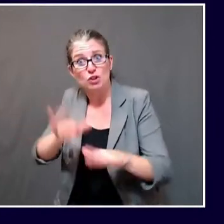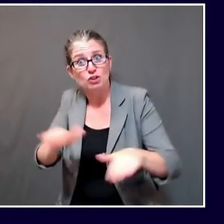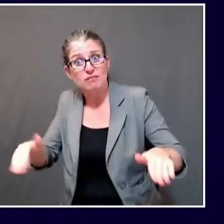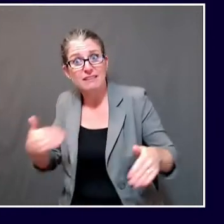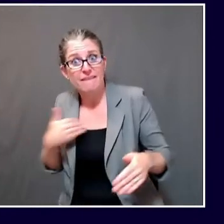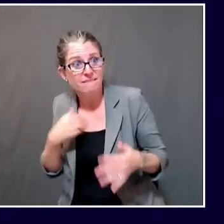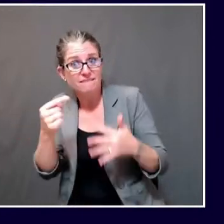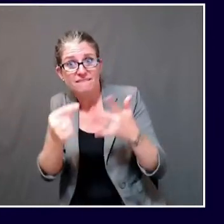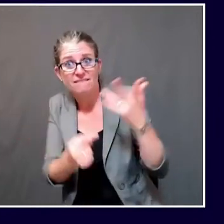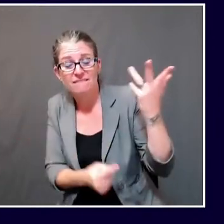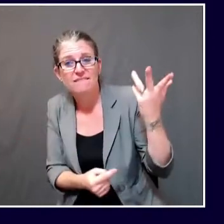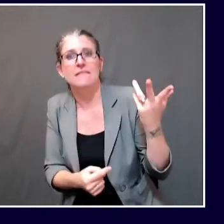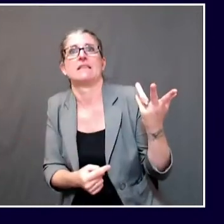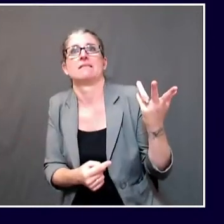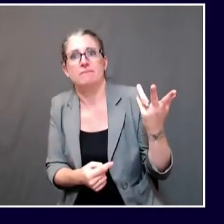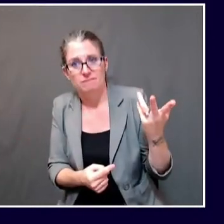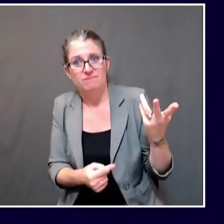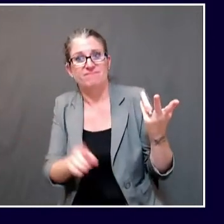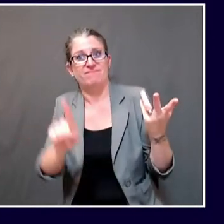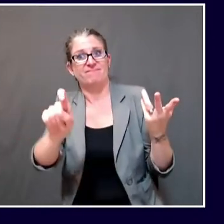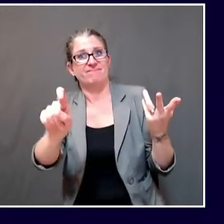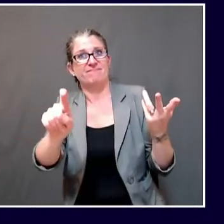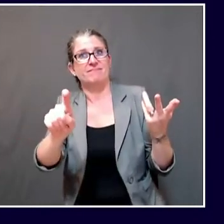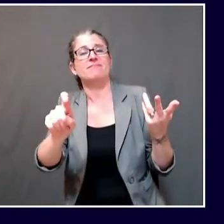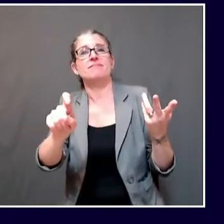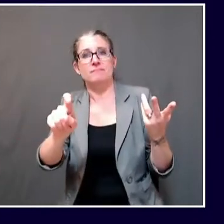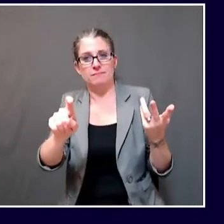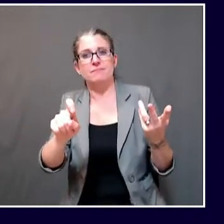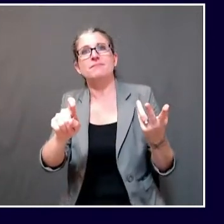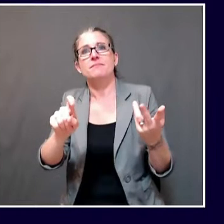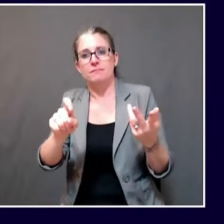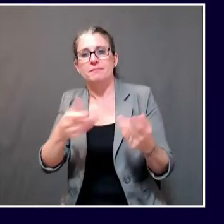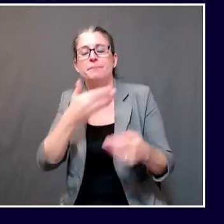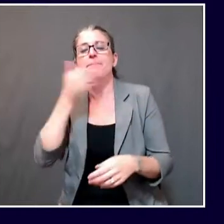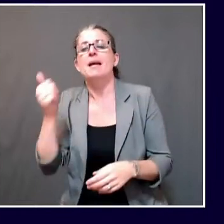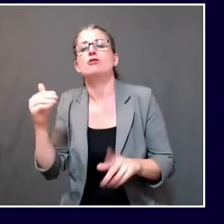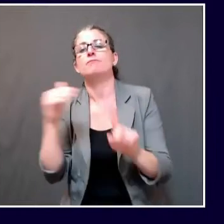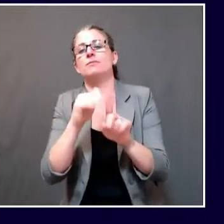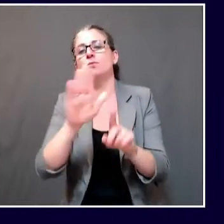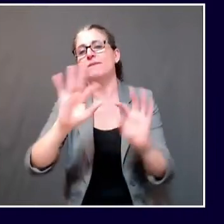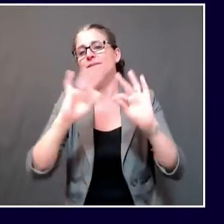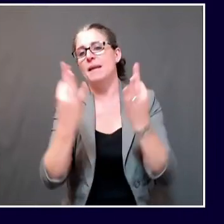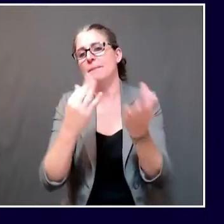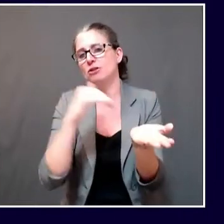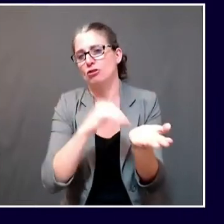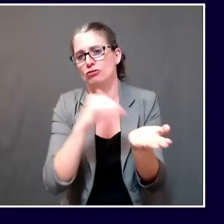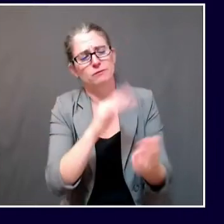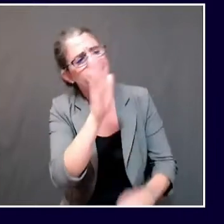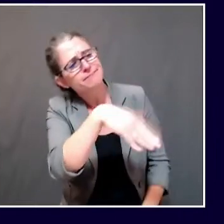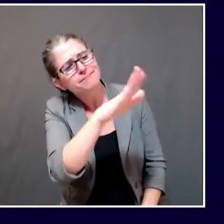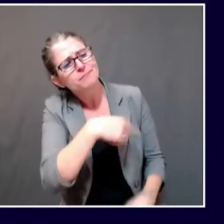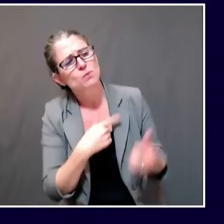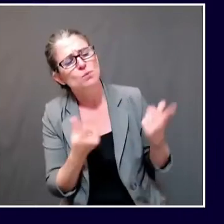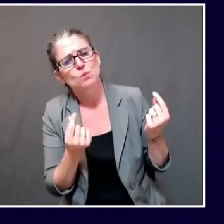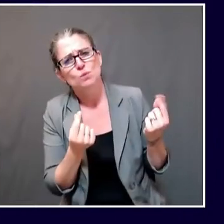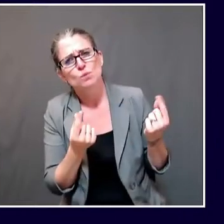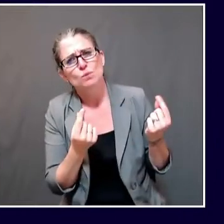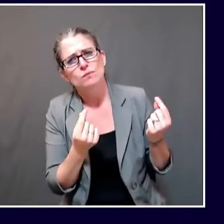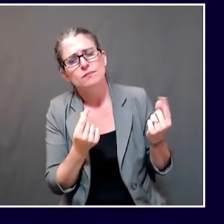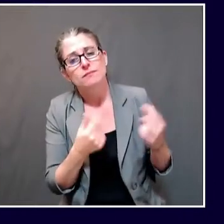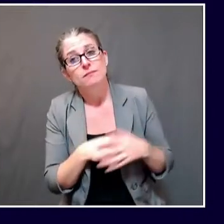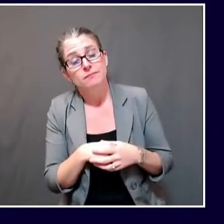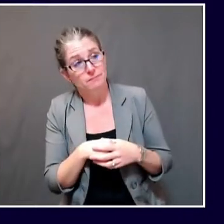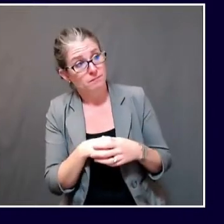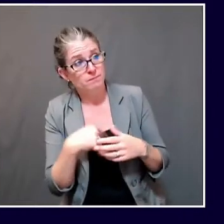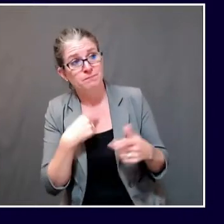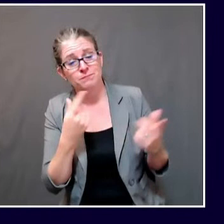For the kids, their pediatrician or their family doctor. There's no blanket advice because every family is different. It's also